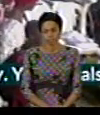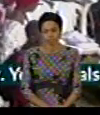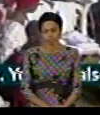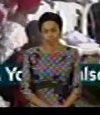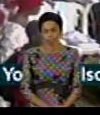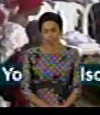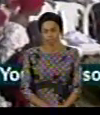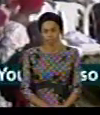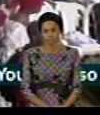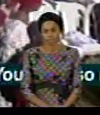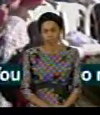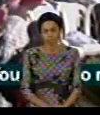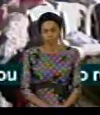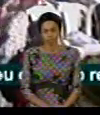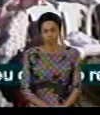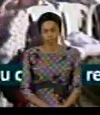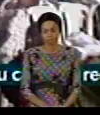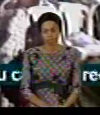After this.